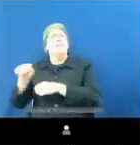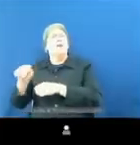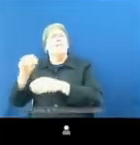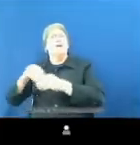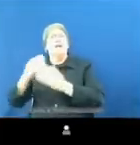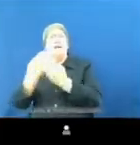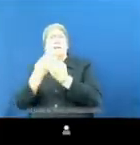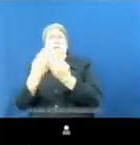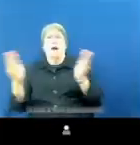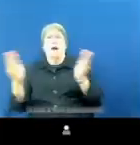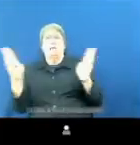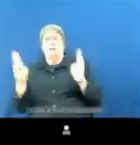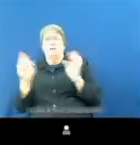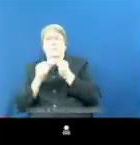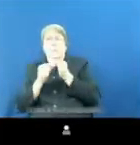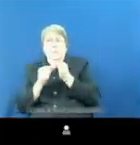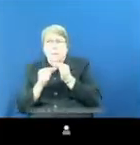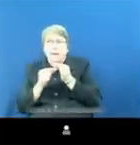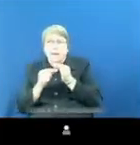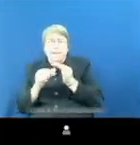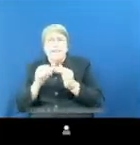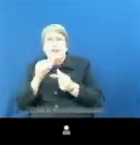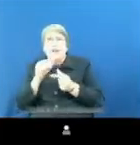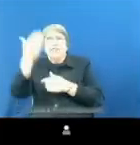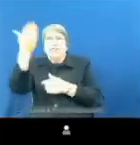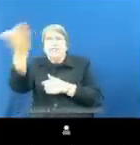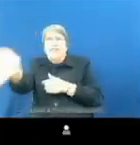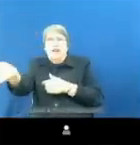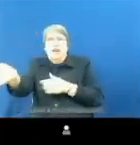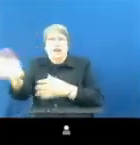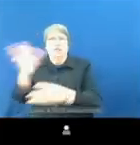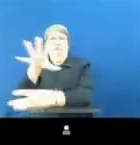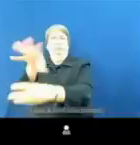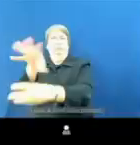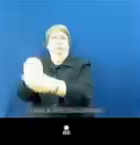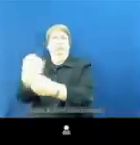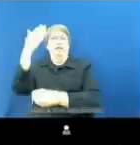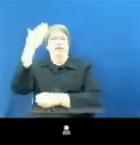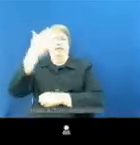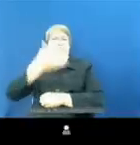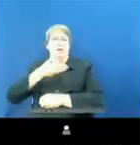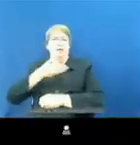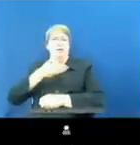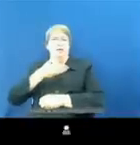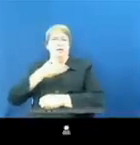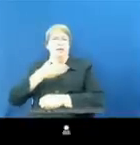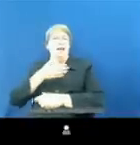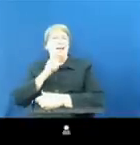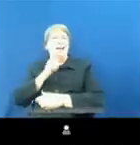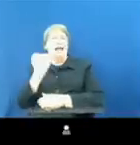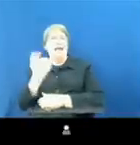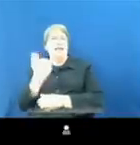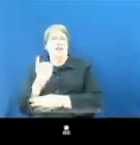away, and they're not right there in the interaction and to some extent participating in the